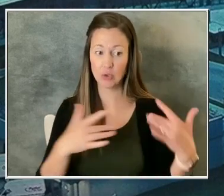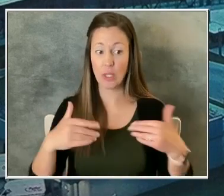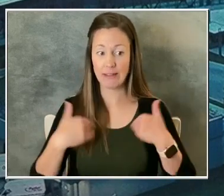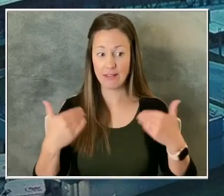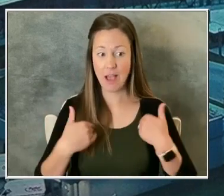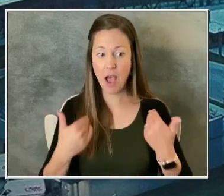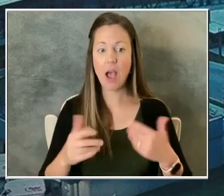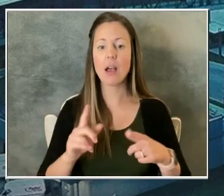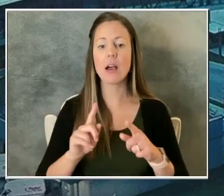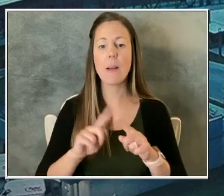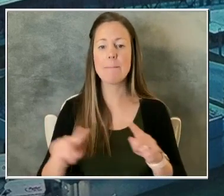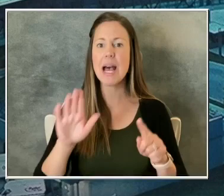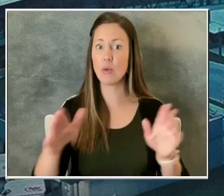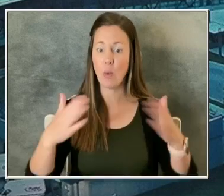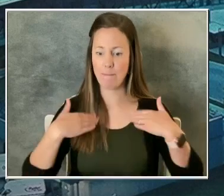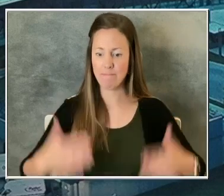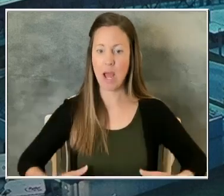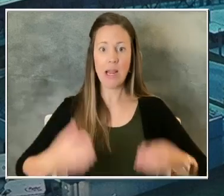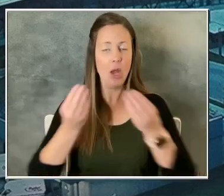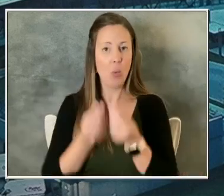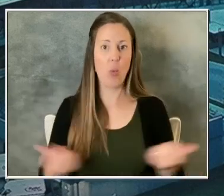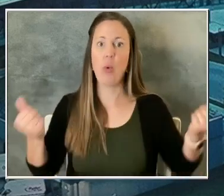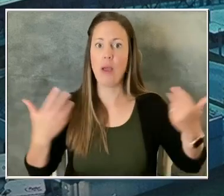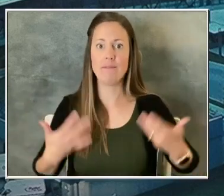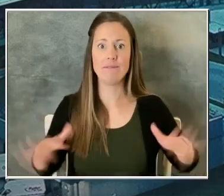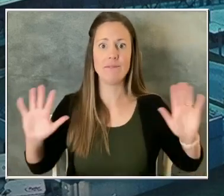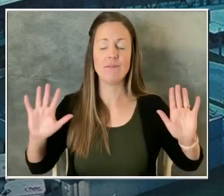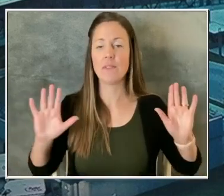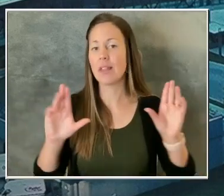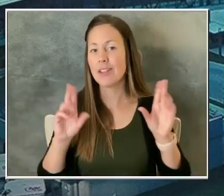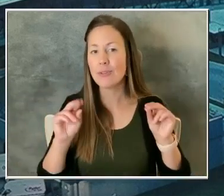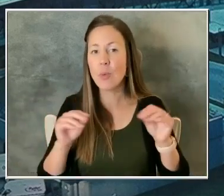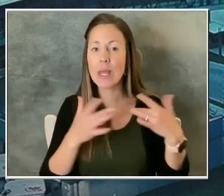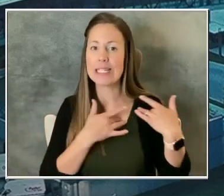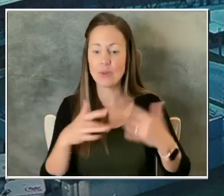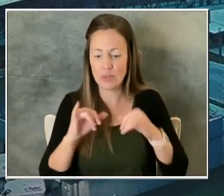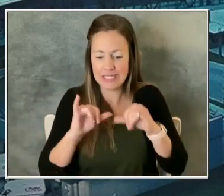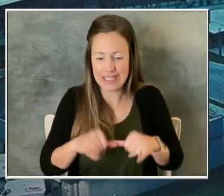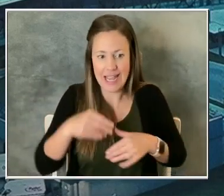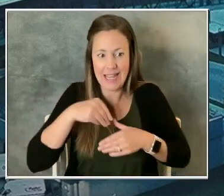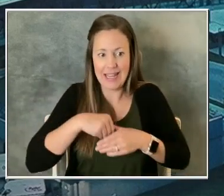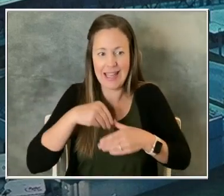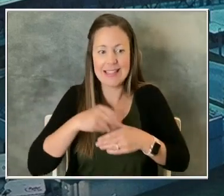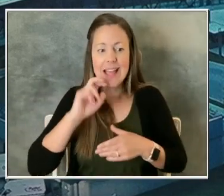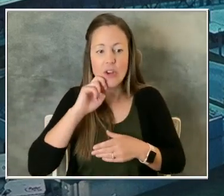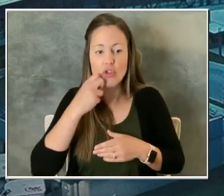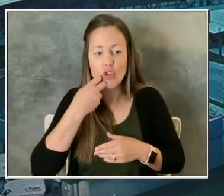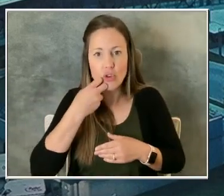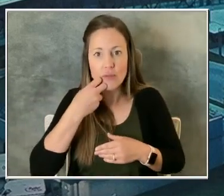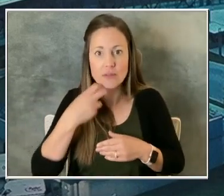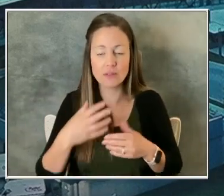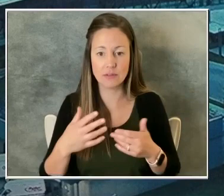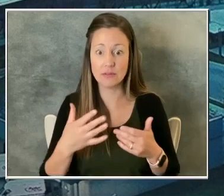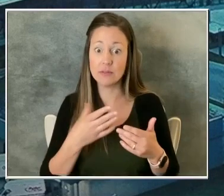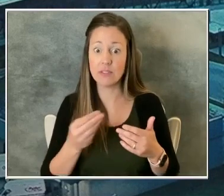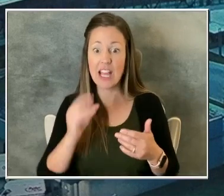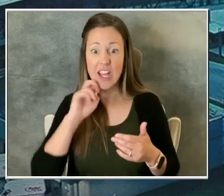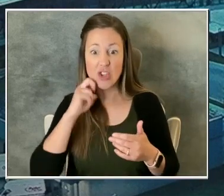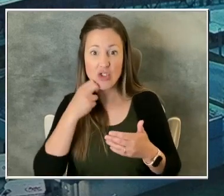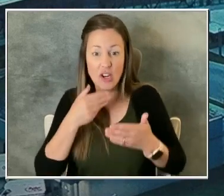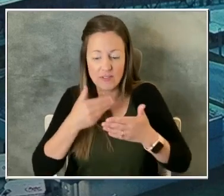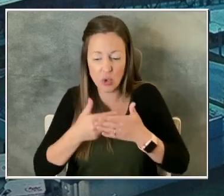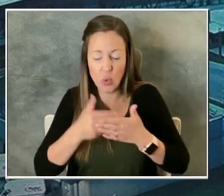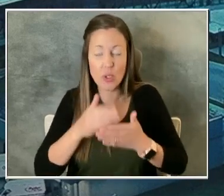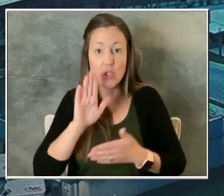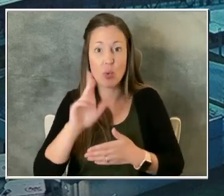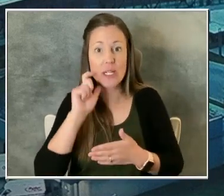of your body. It tends to hibernate inside nerves, and often the nerves that are close to the skin. Then